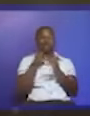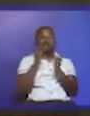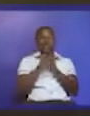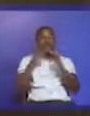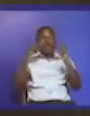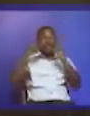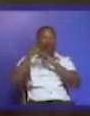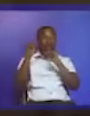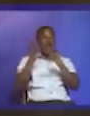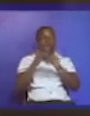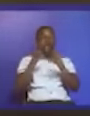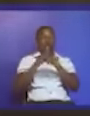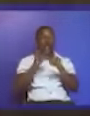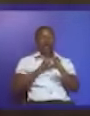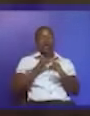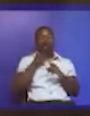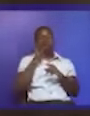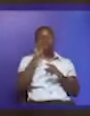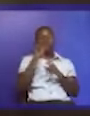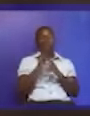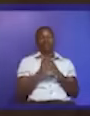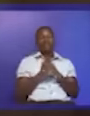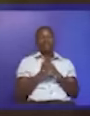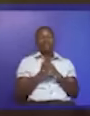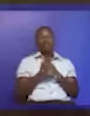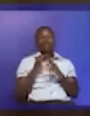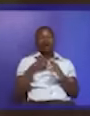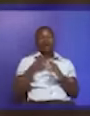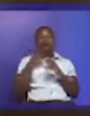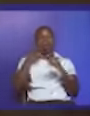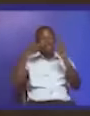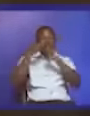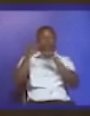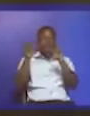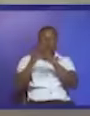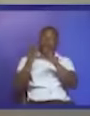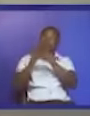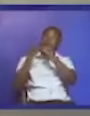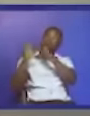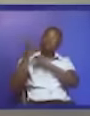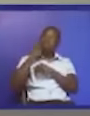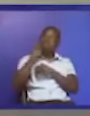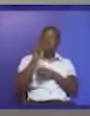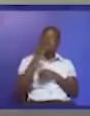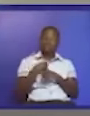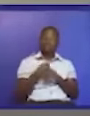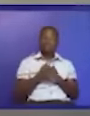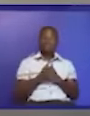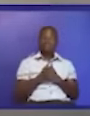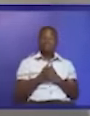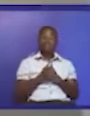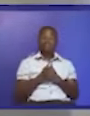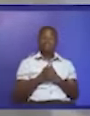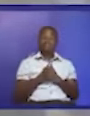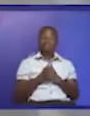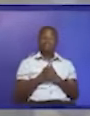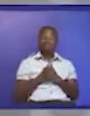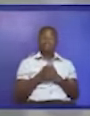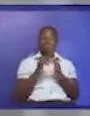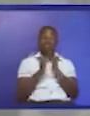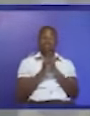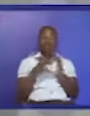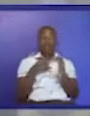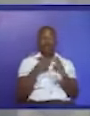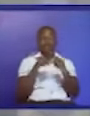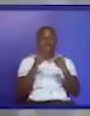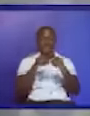I was commanded. I prophesied as I was commanded. There are ministries